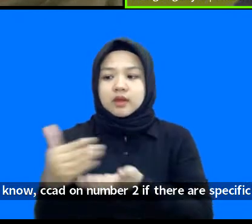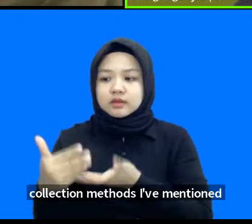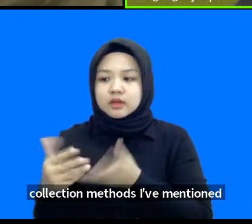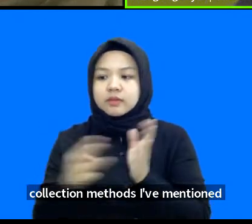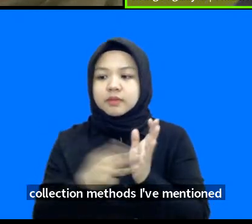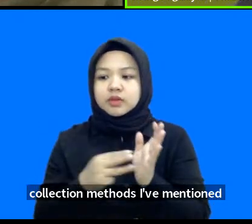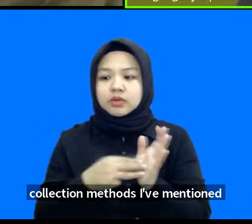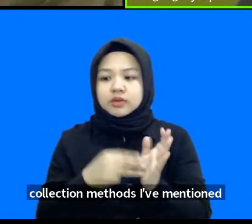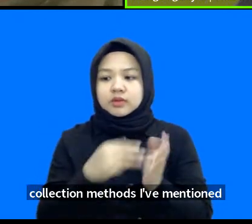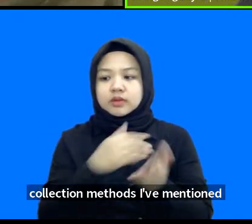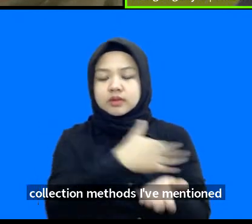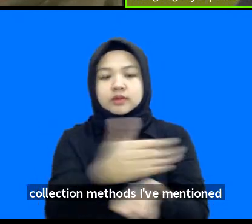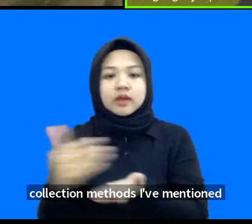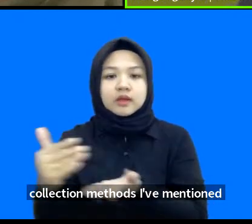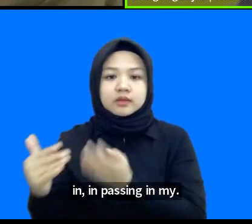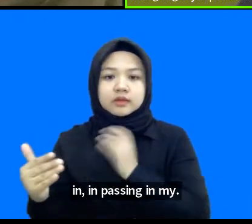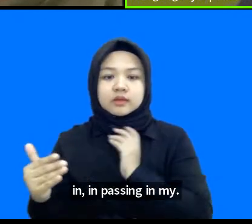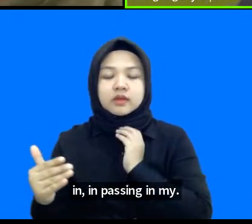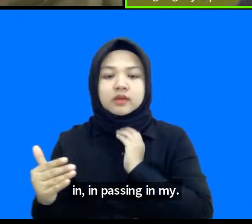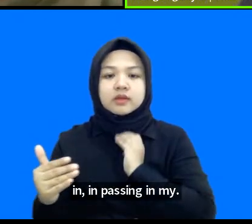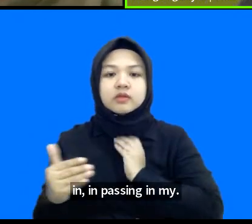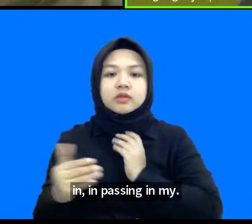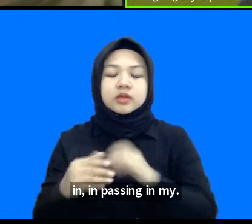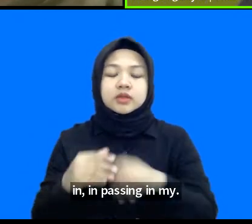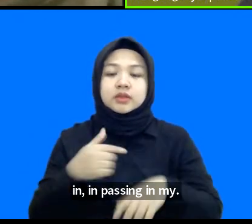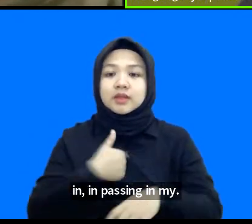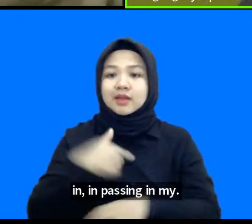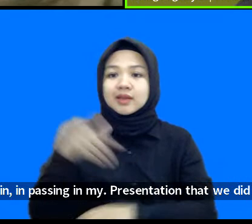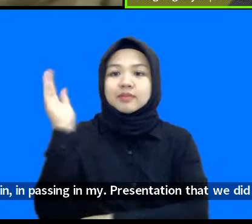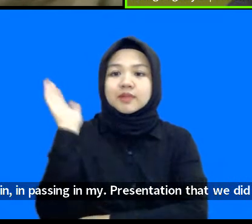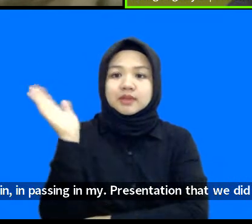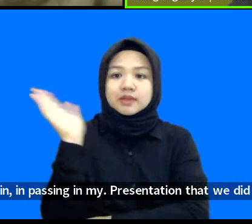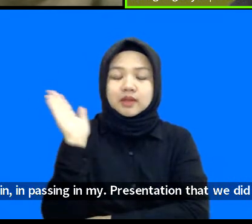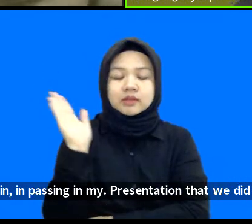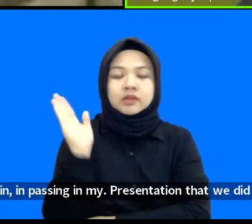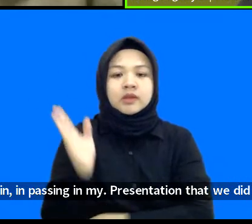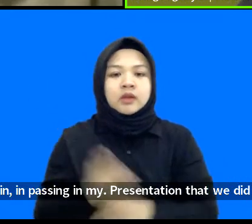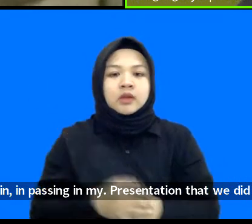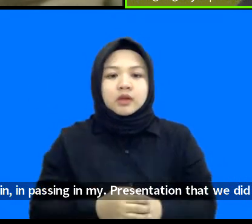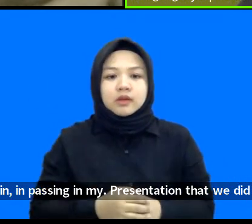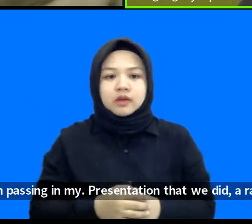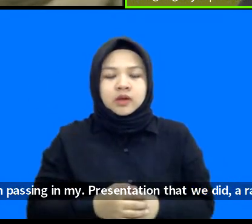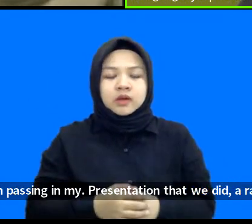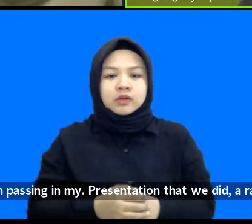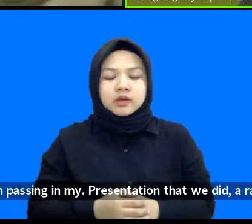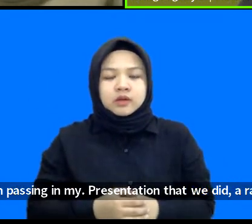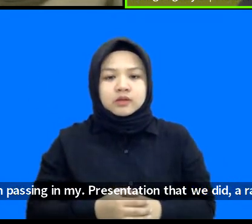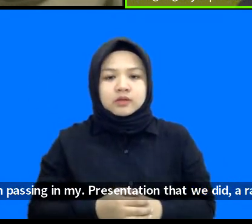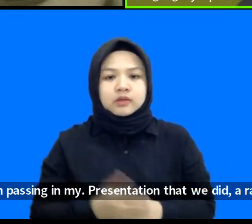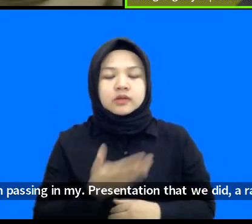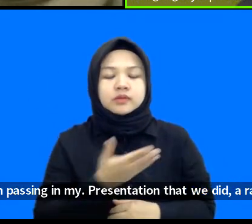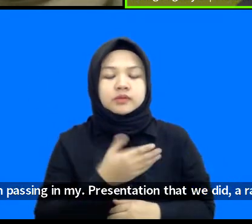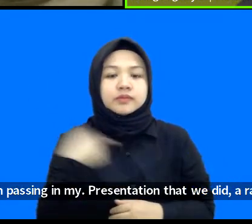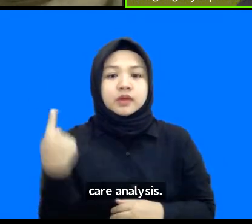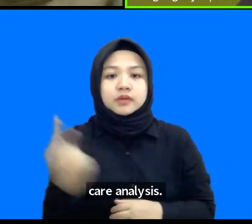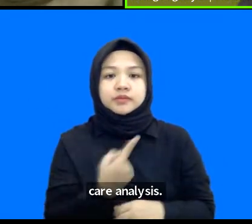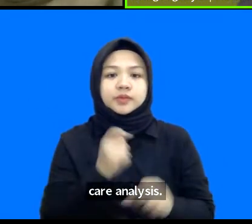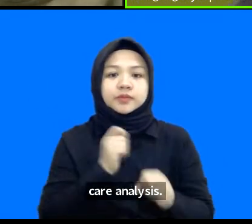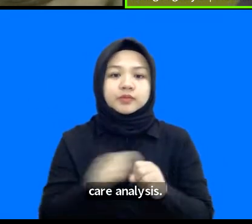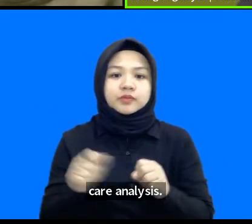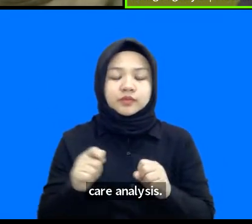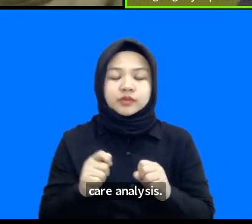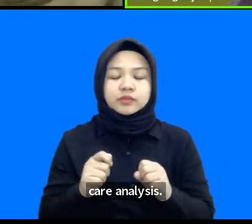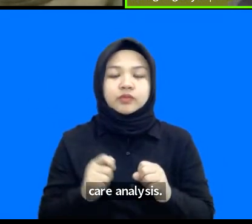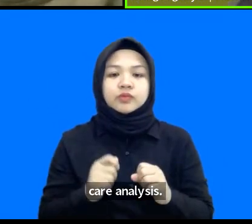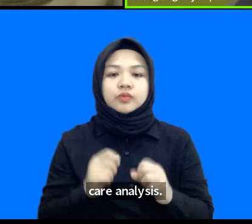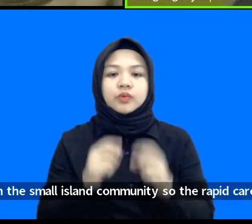my presentation that we did a rapid care analysis in the small island community. So the rapid